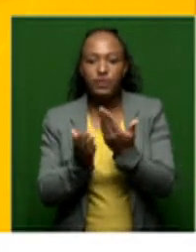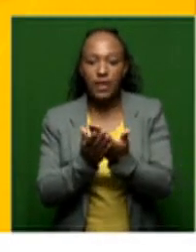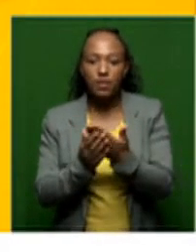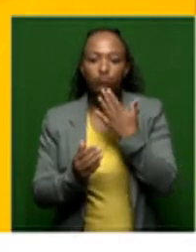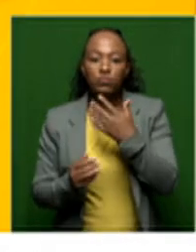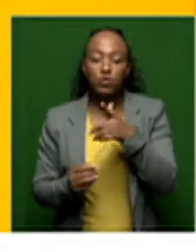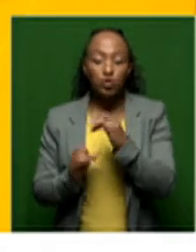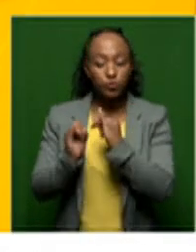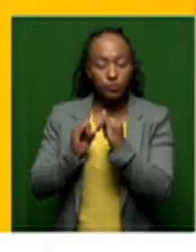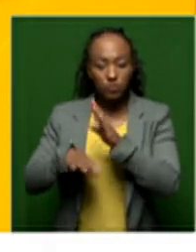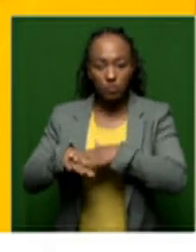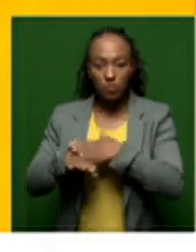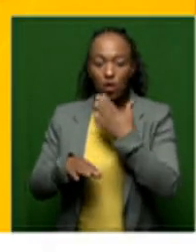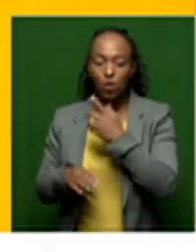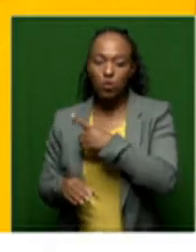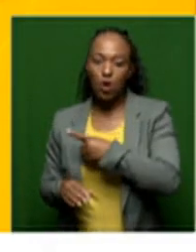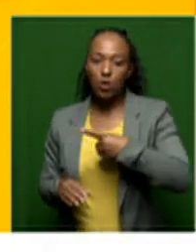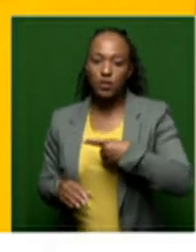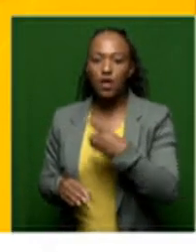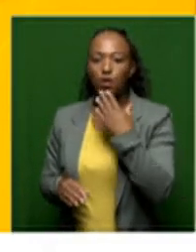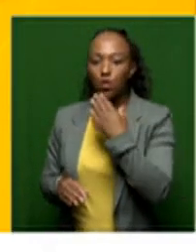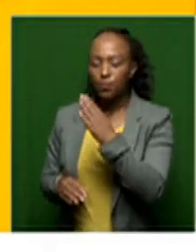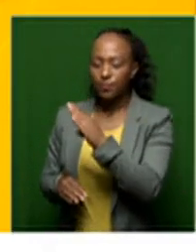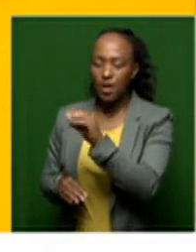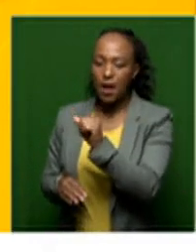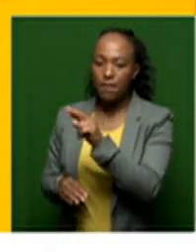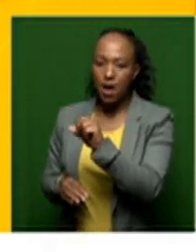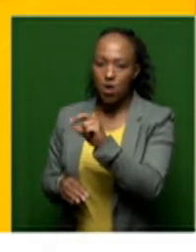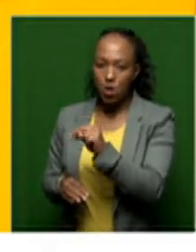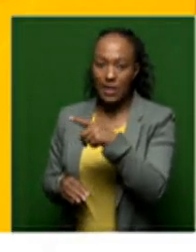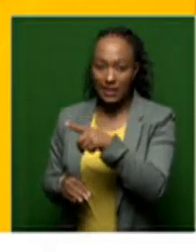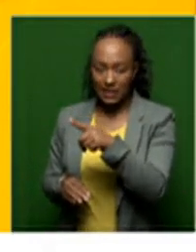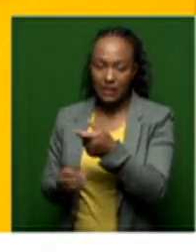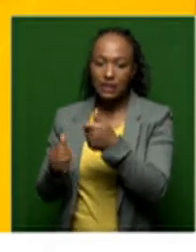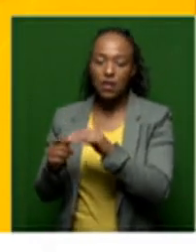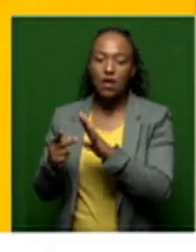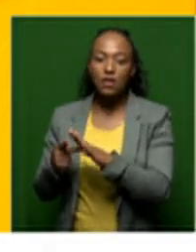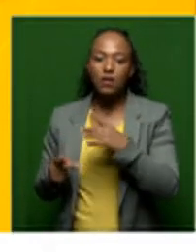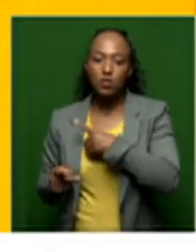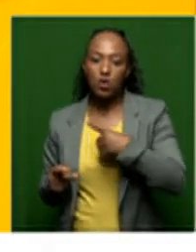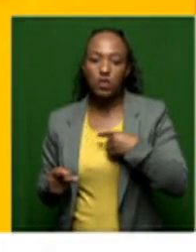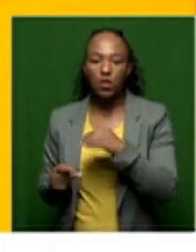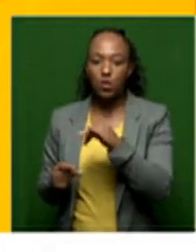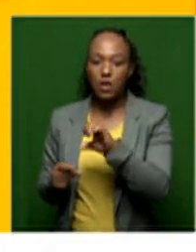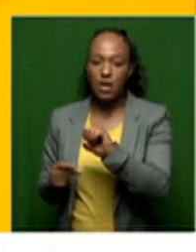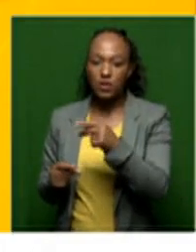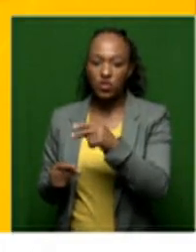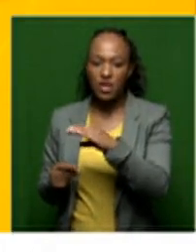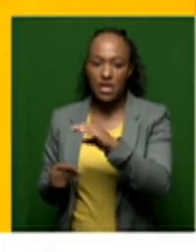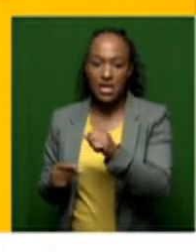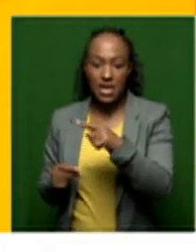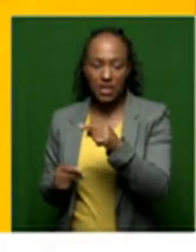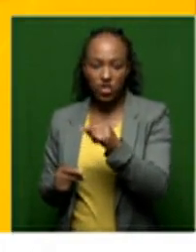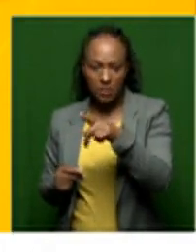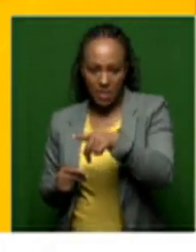now to talk a little bit more about this is Dr. Samantha Baron, who is a geneticist, and Dr. Yashica Khalawan, who is a